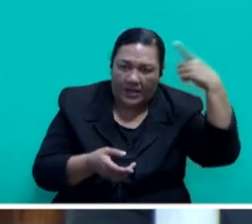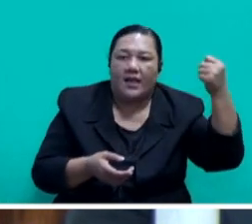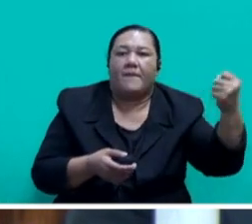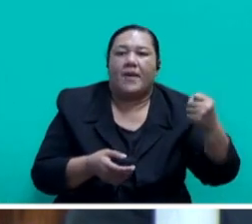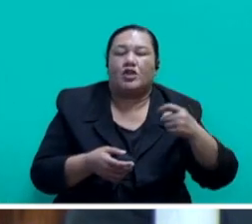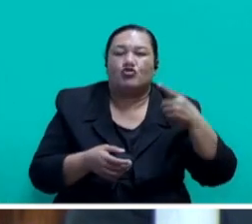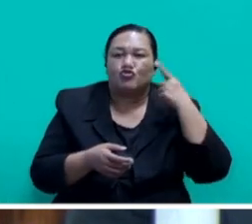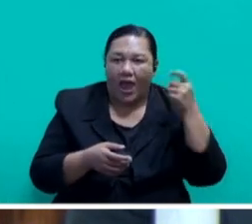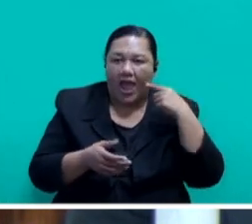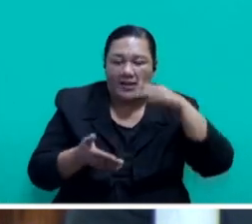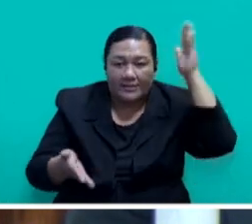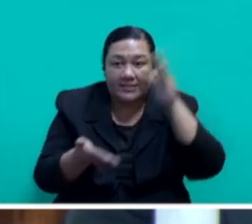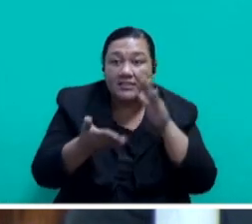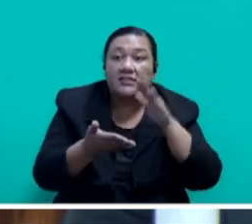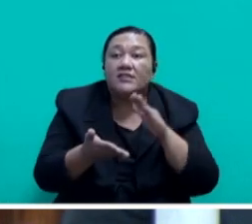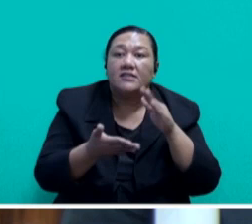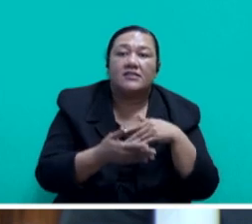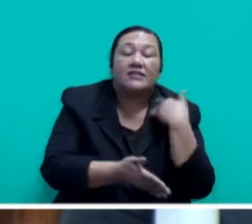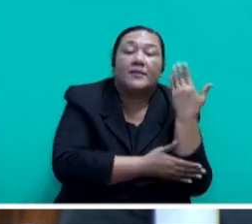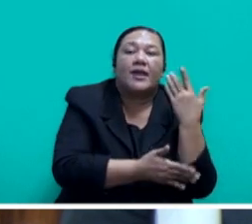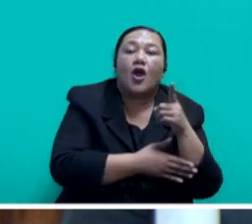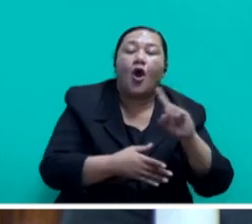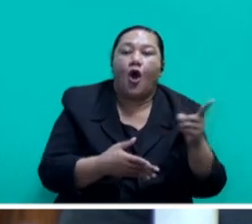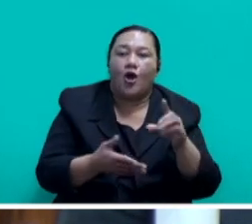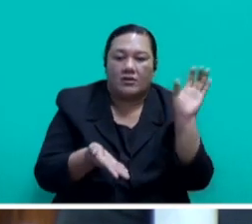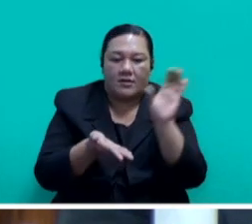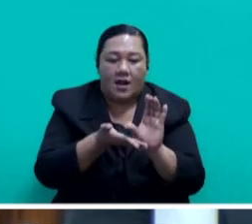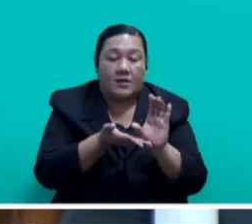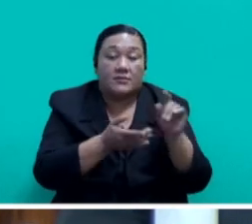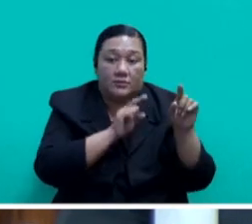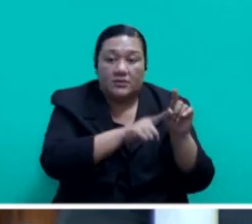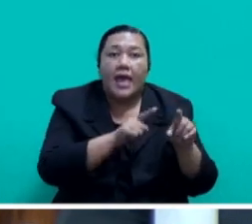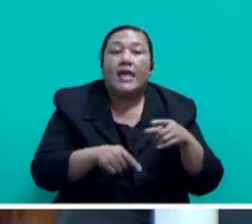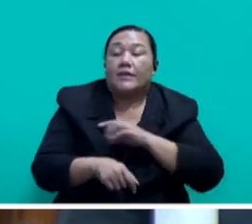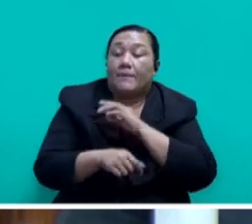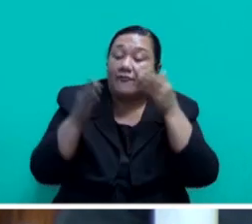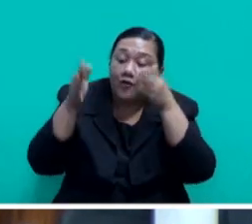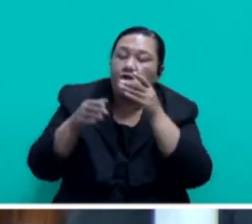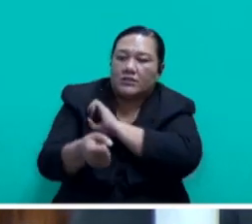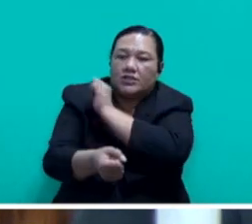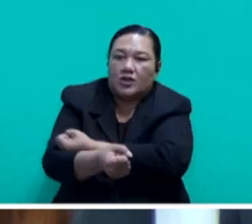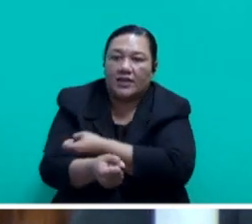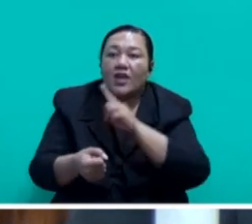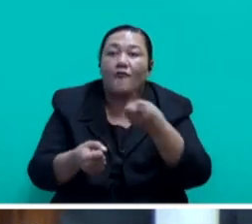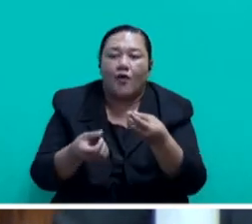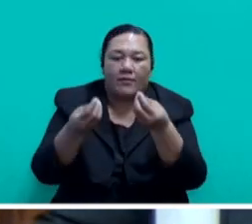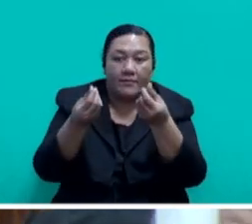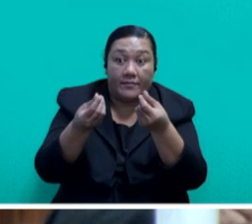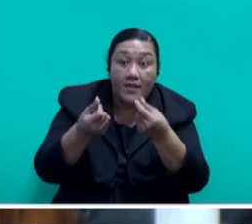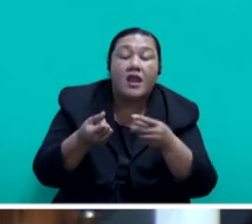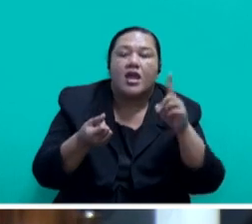reducing council dependence on grants and focusing on strengthening their revenue streams for